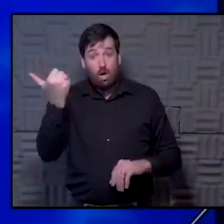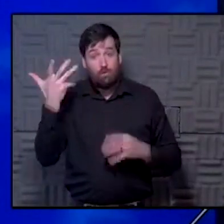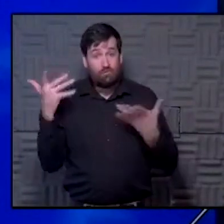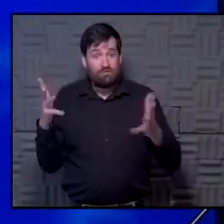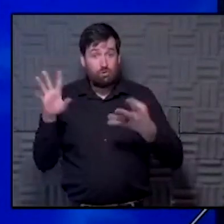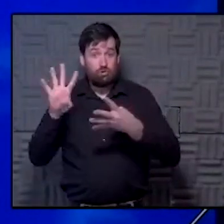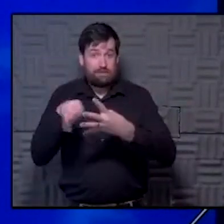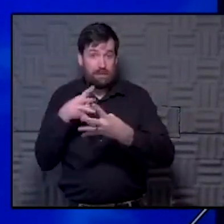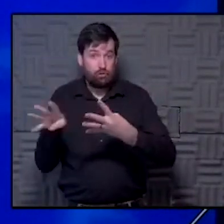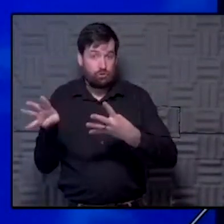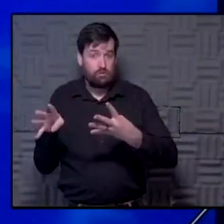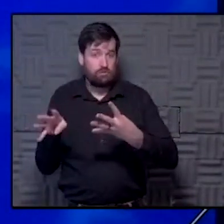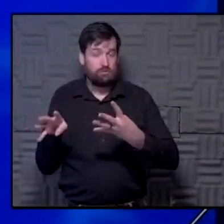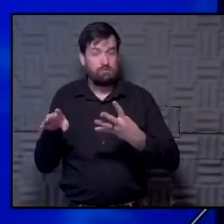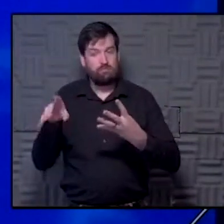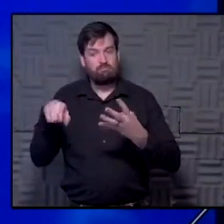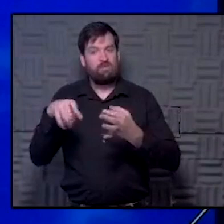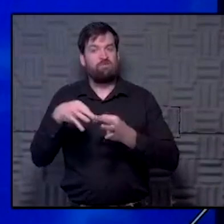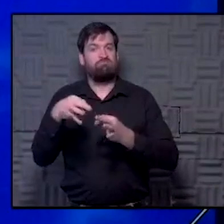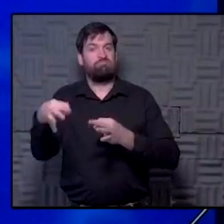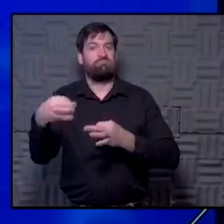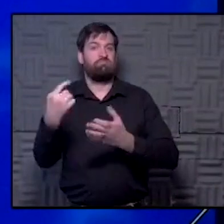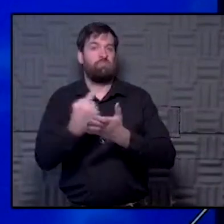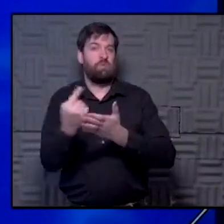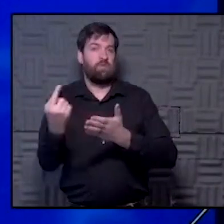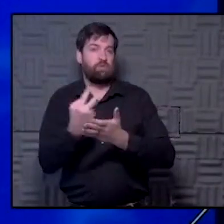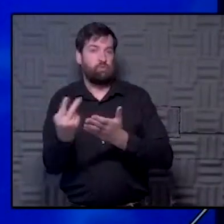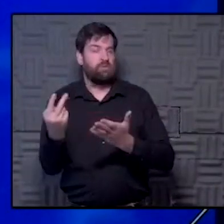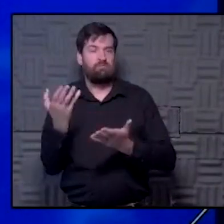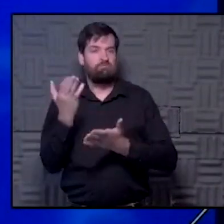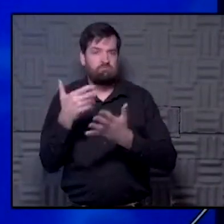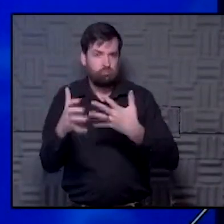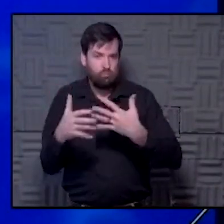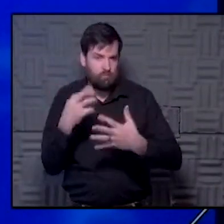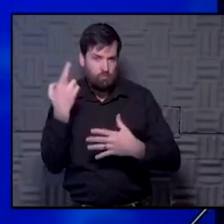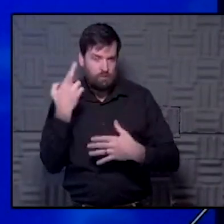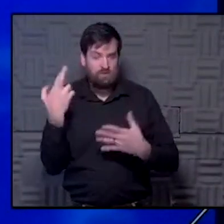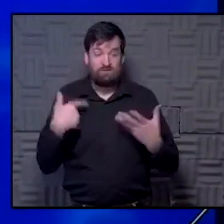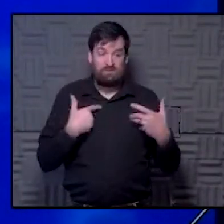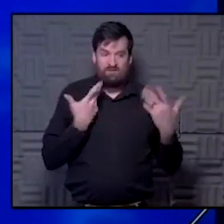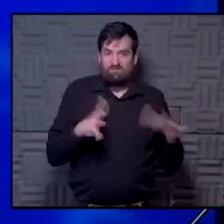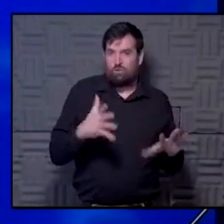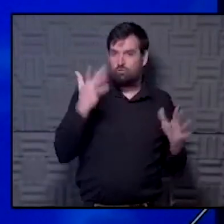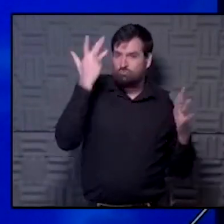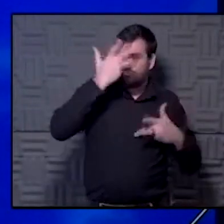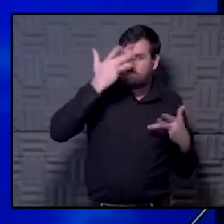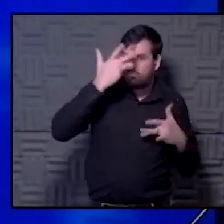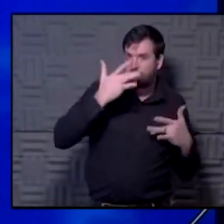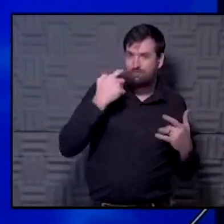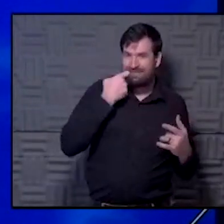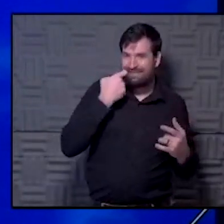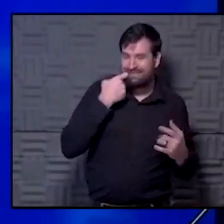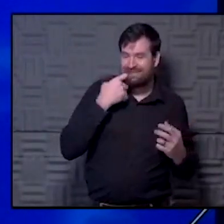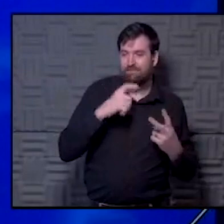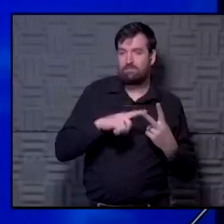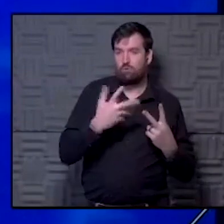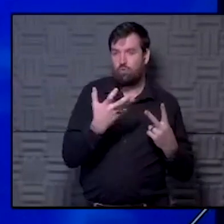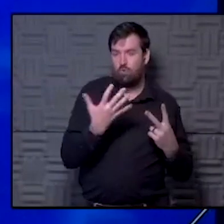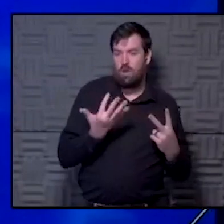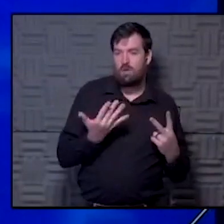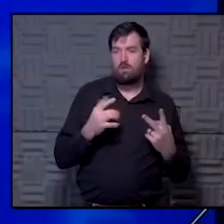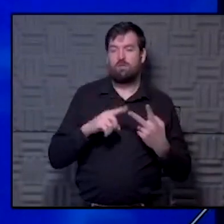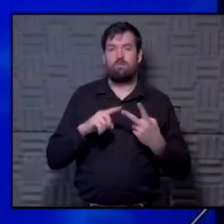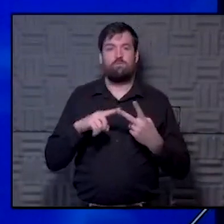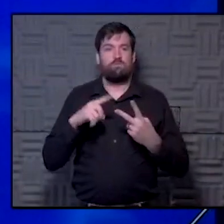scheduled who needed to delay by a week or two for some reason. Either they've had COVID recently and wanted to wait, they needed